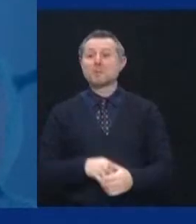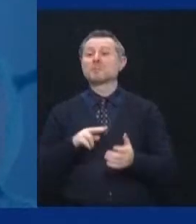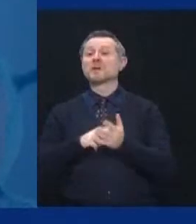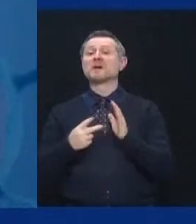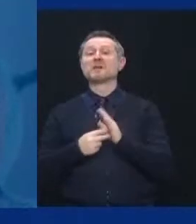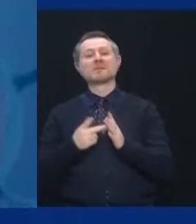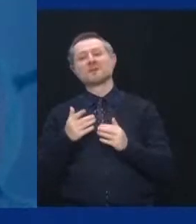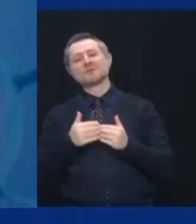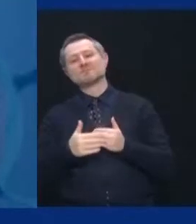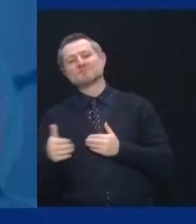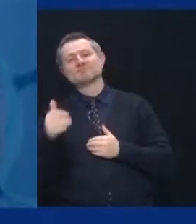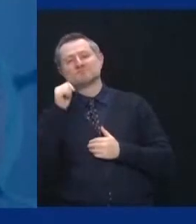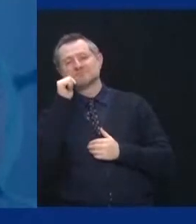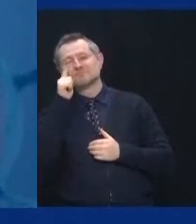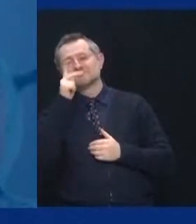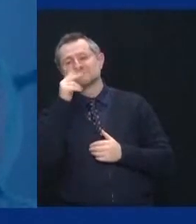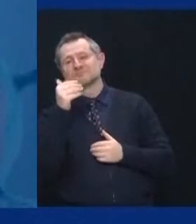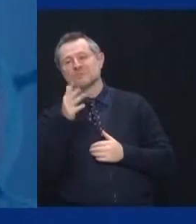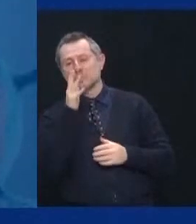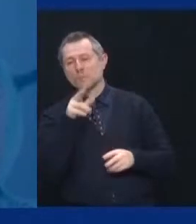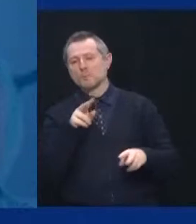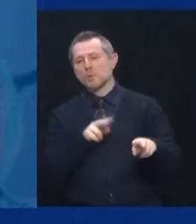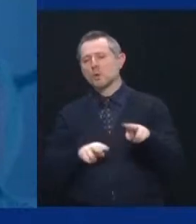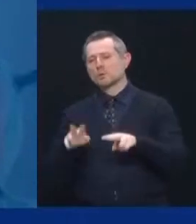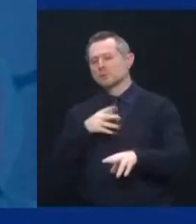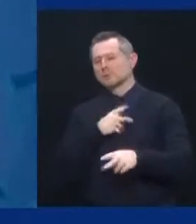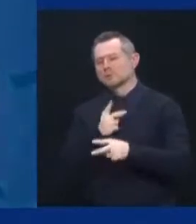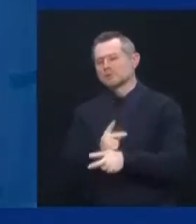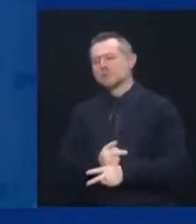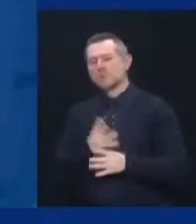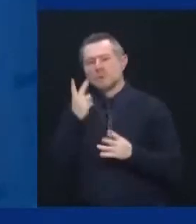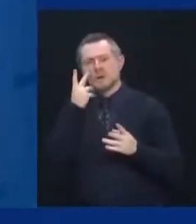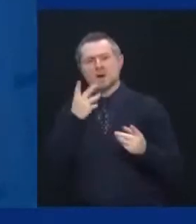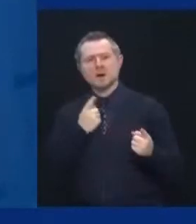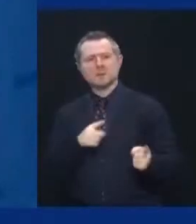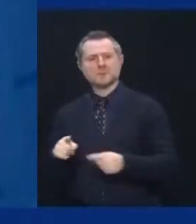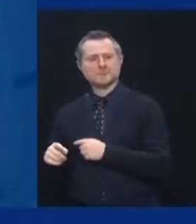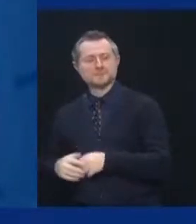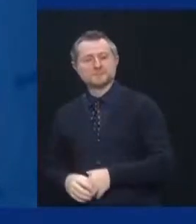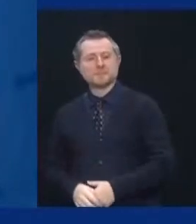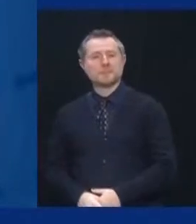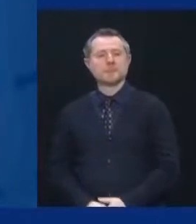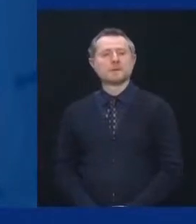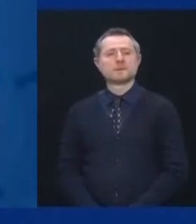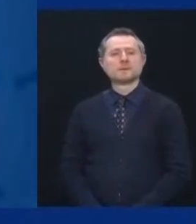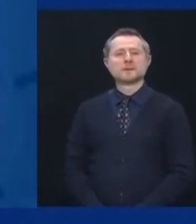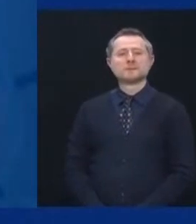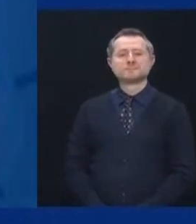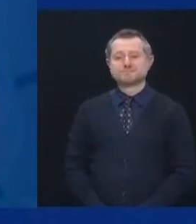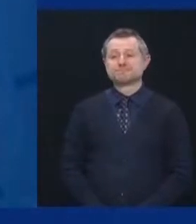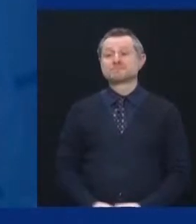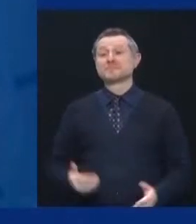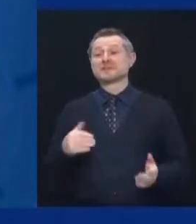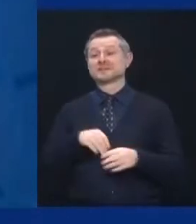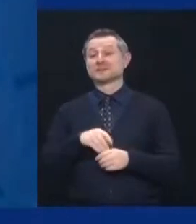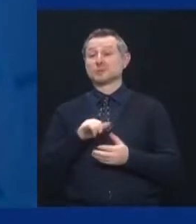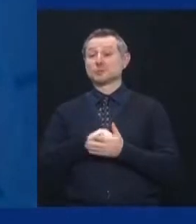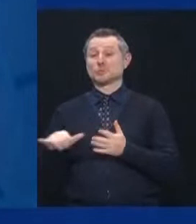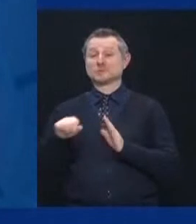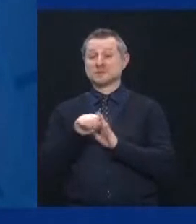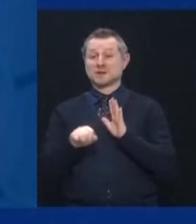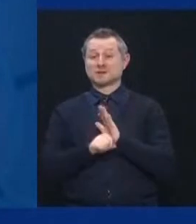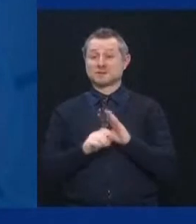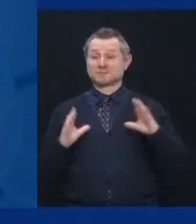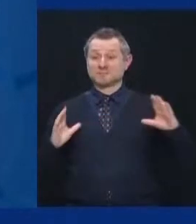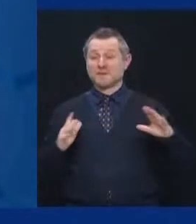days and find out exactly where we are when this stabilizes. In New York State, Finger